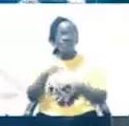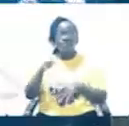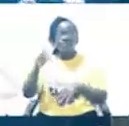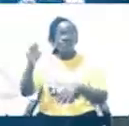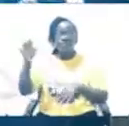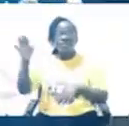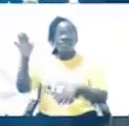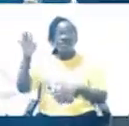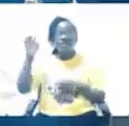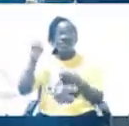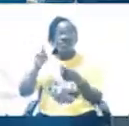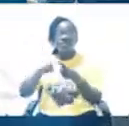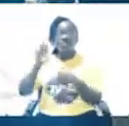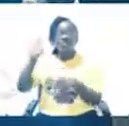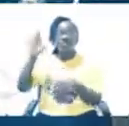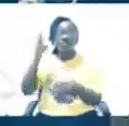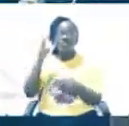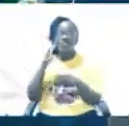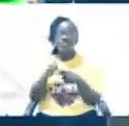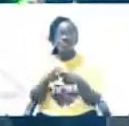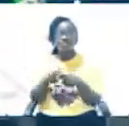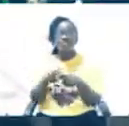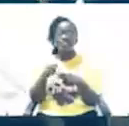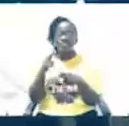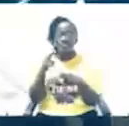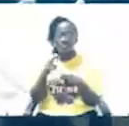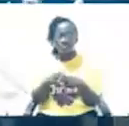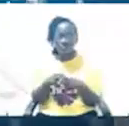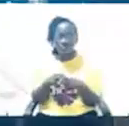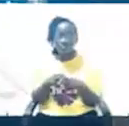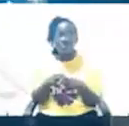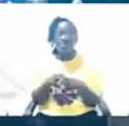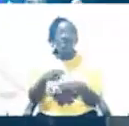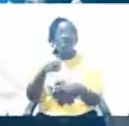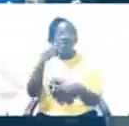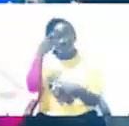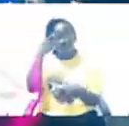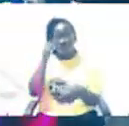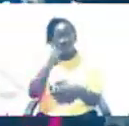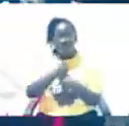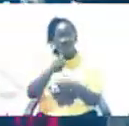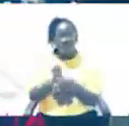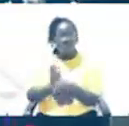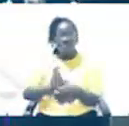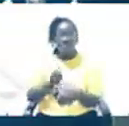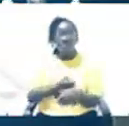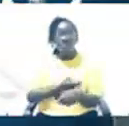come to Jesus tonight. The door is open for you.